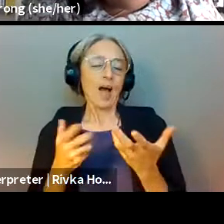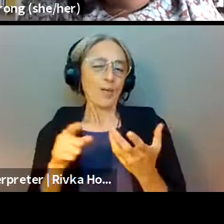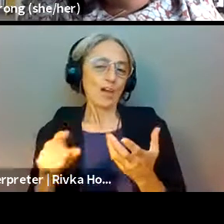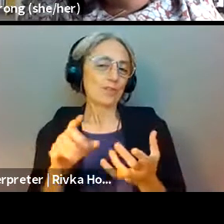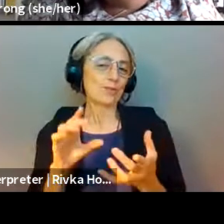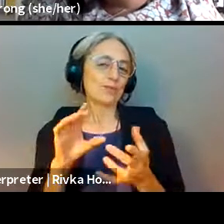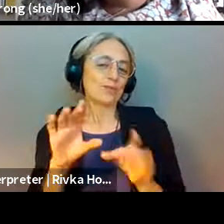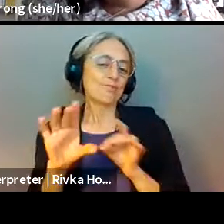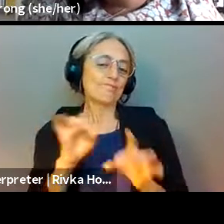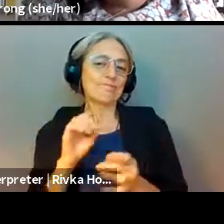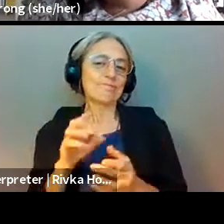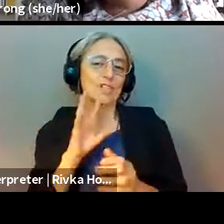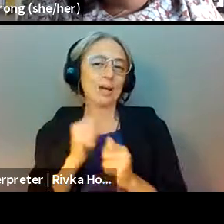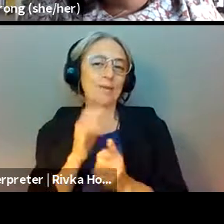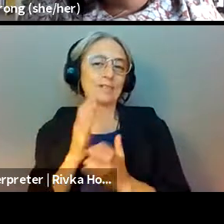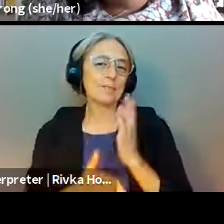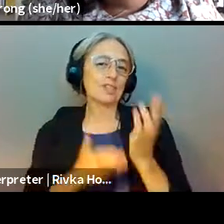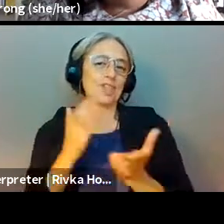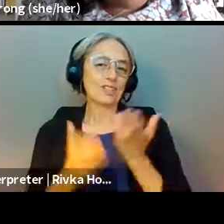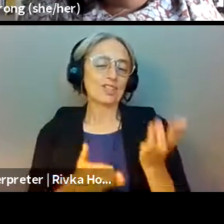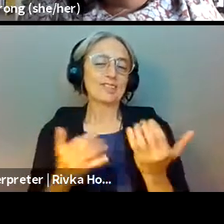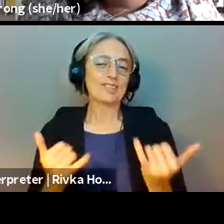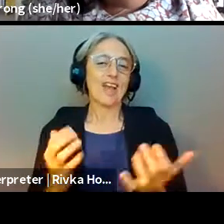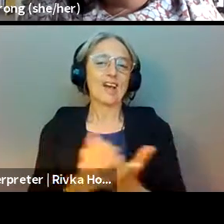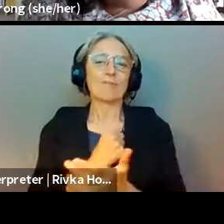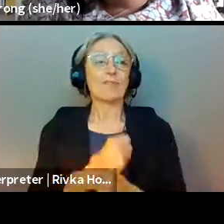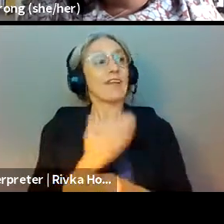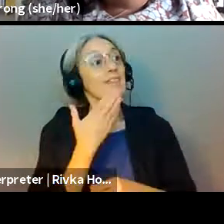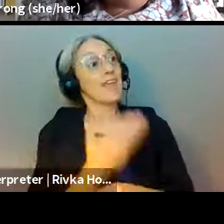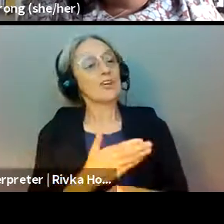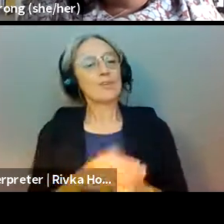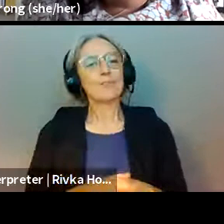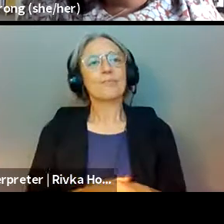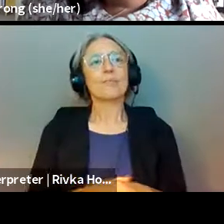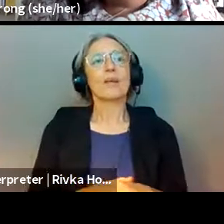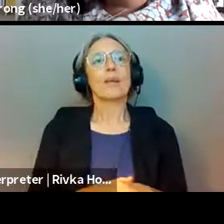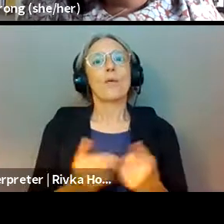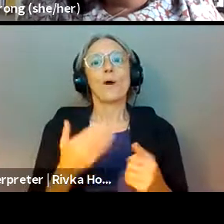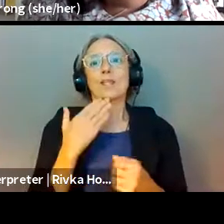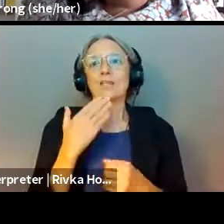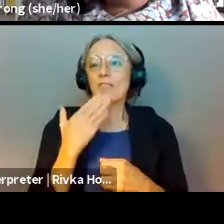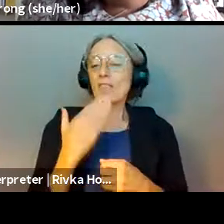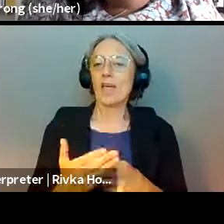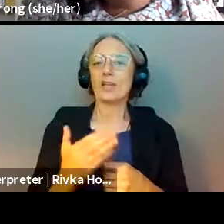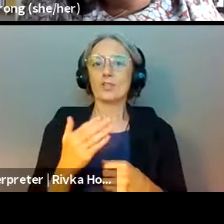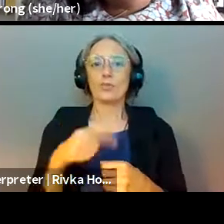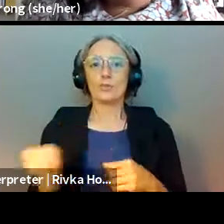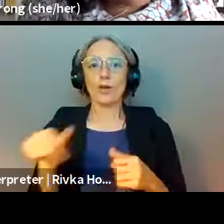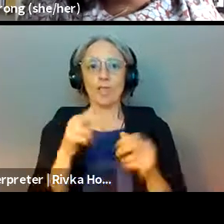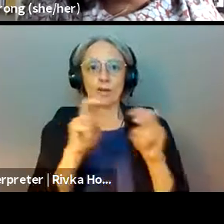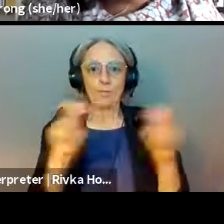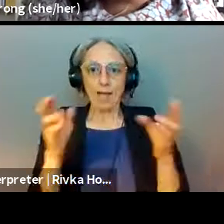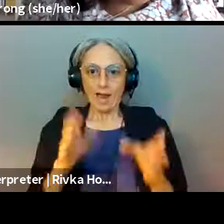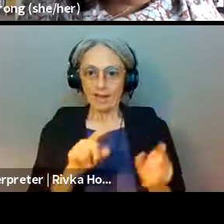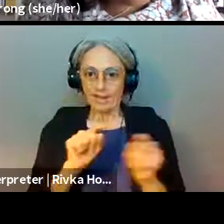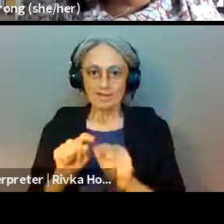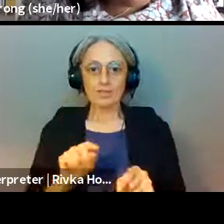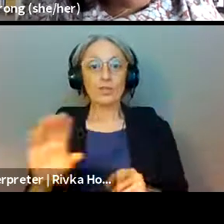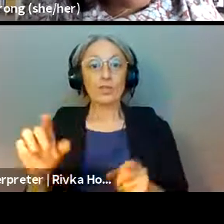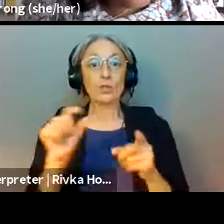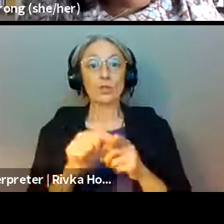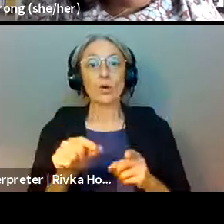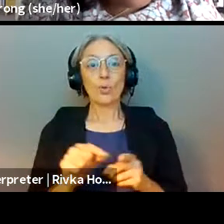some suggestions. Thank you. I just want to say thank you to my fellow panelists. Your words are